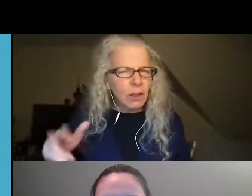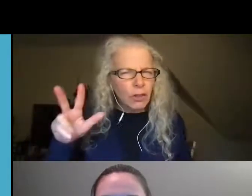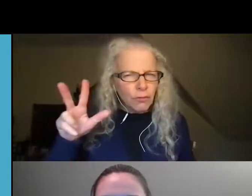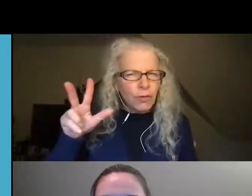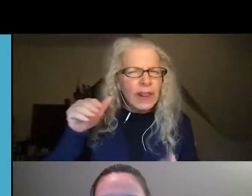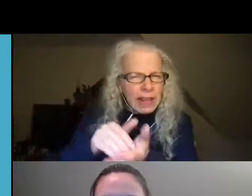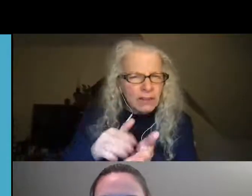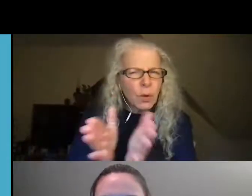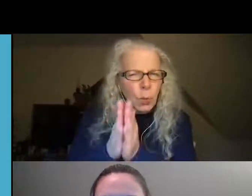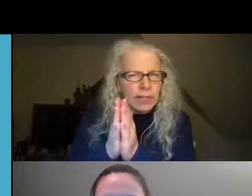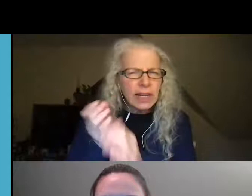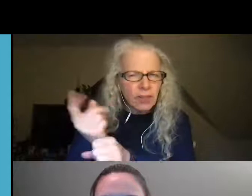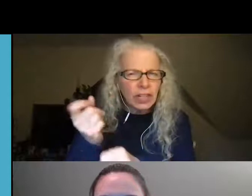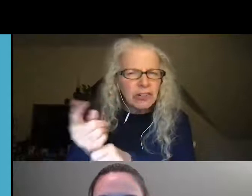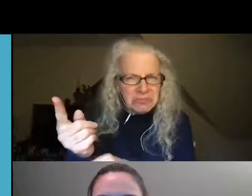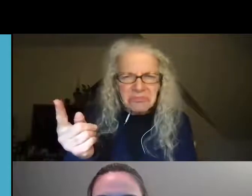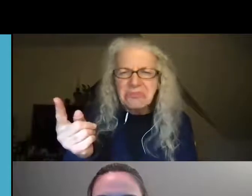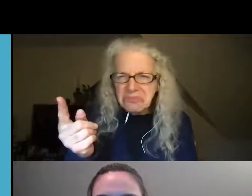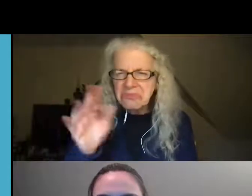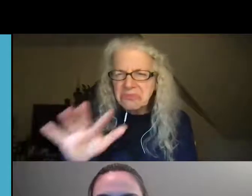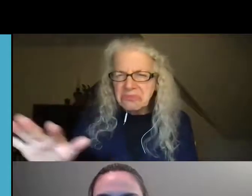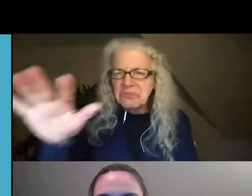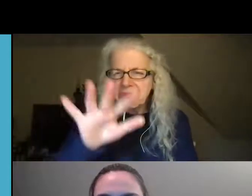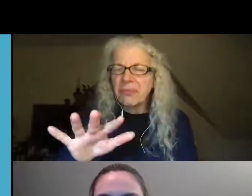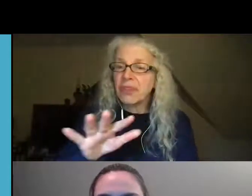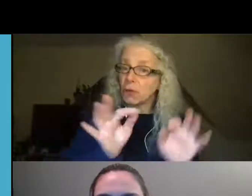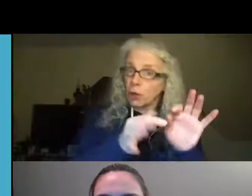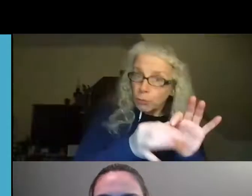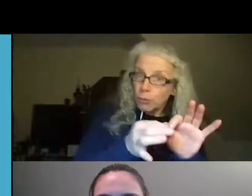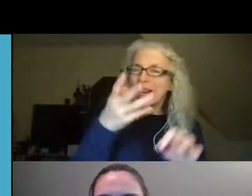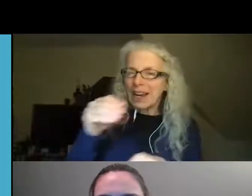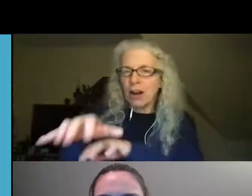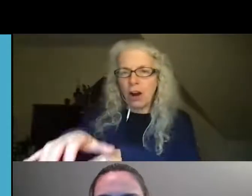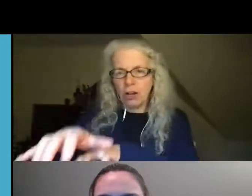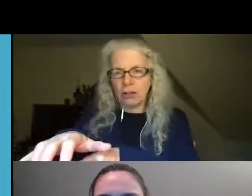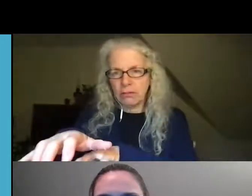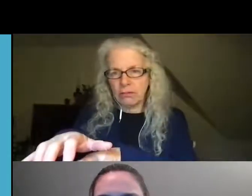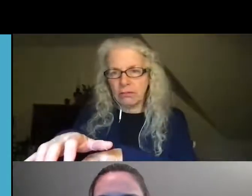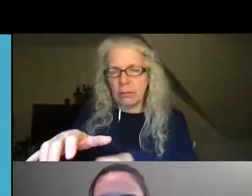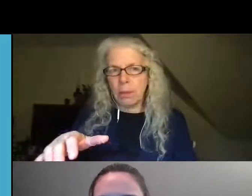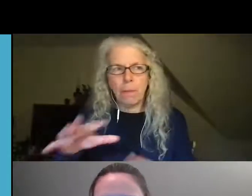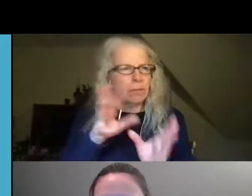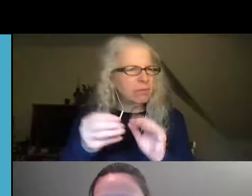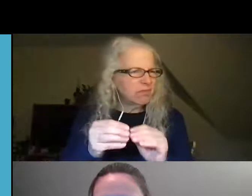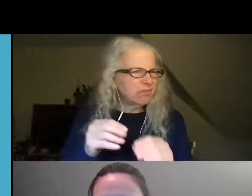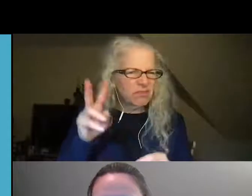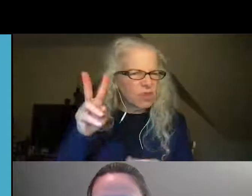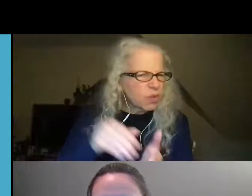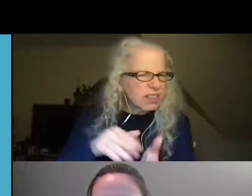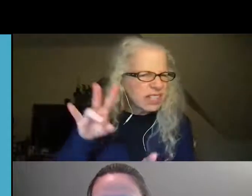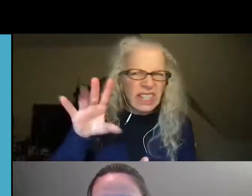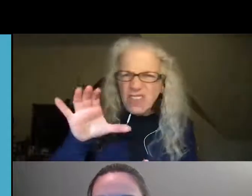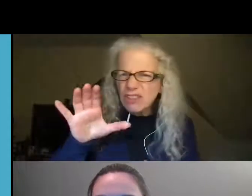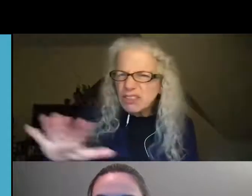3,000 requests per year, sign language and CART requests altogether. I think it was about 2,700